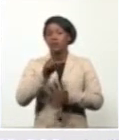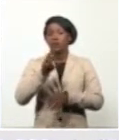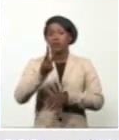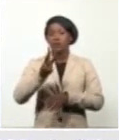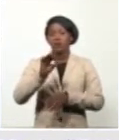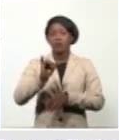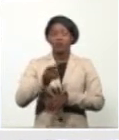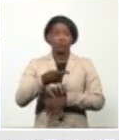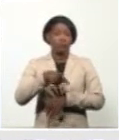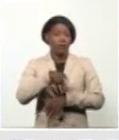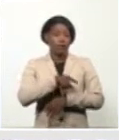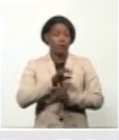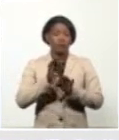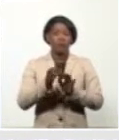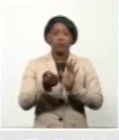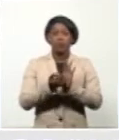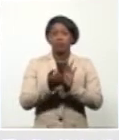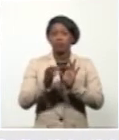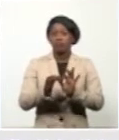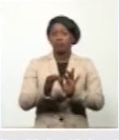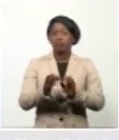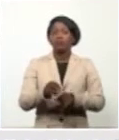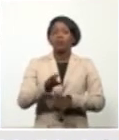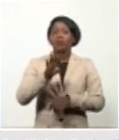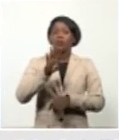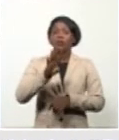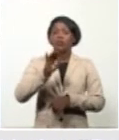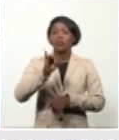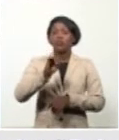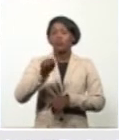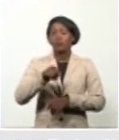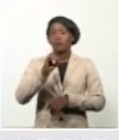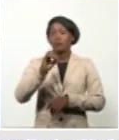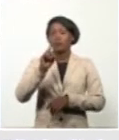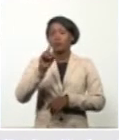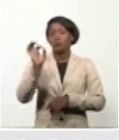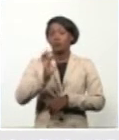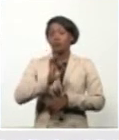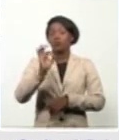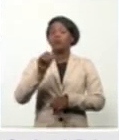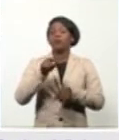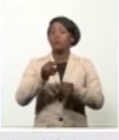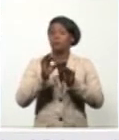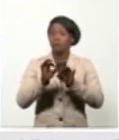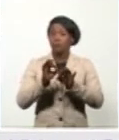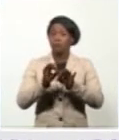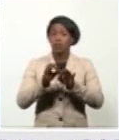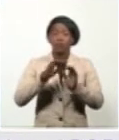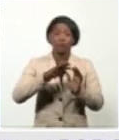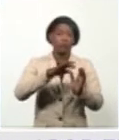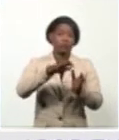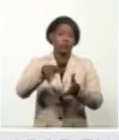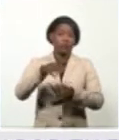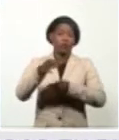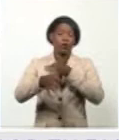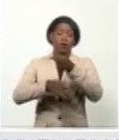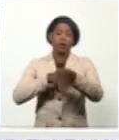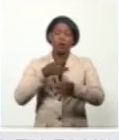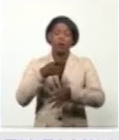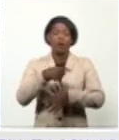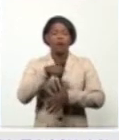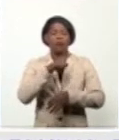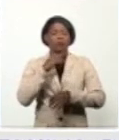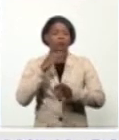52,136 as of yesterday, or 46.01% of the total number of cases reported in the world.